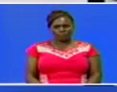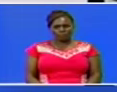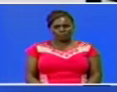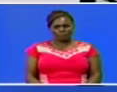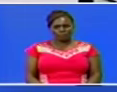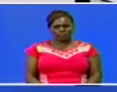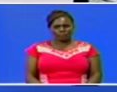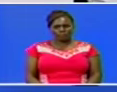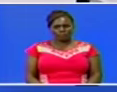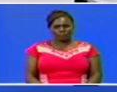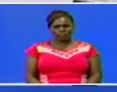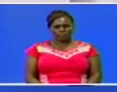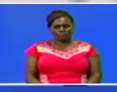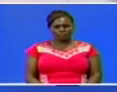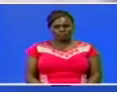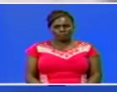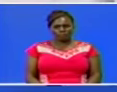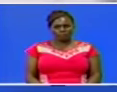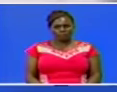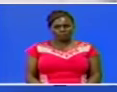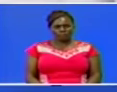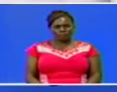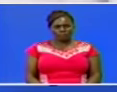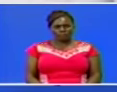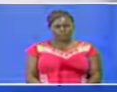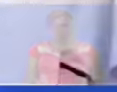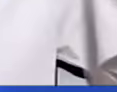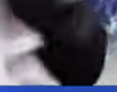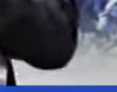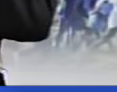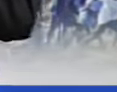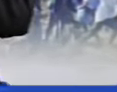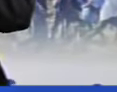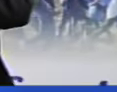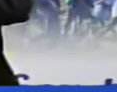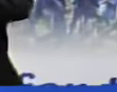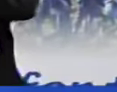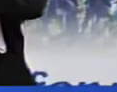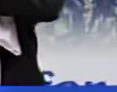partnership in the 10th anniversary of Run for the Bikers. Thank you.